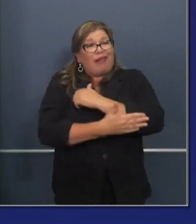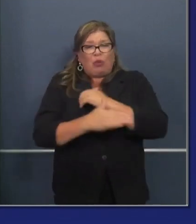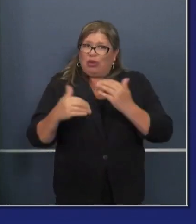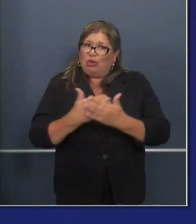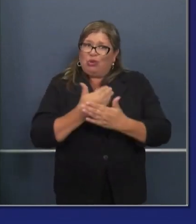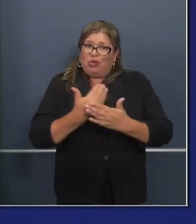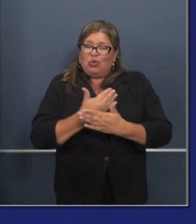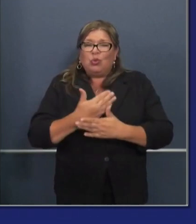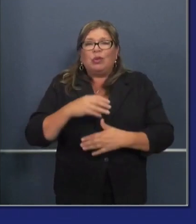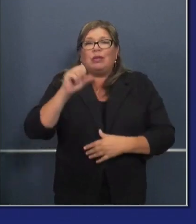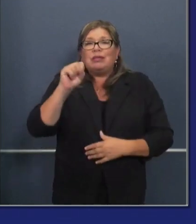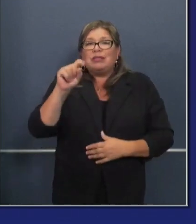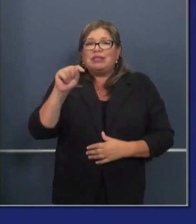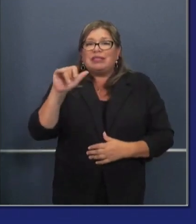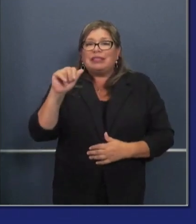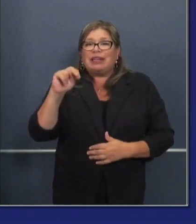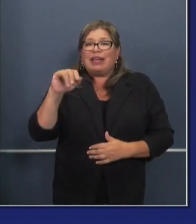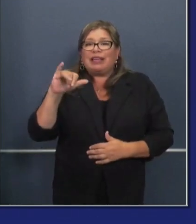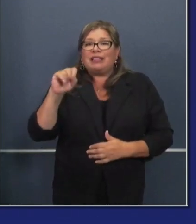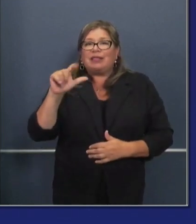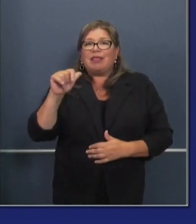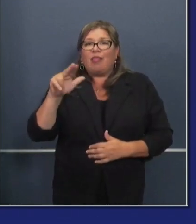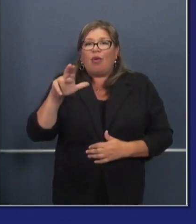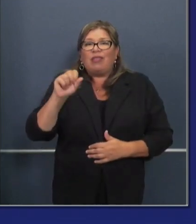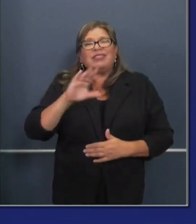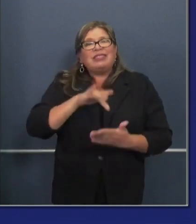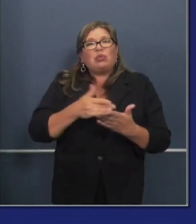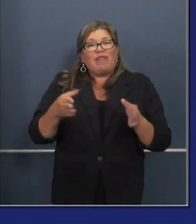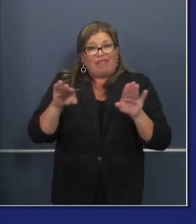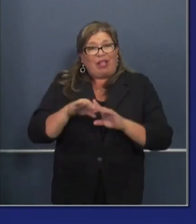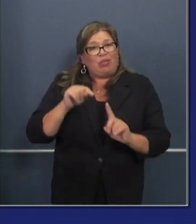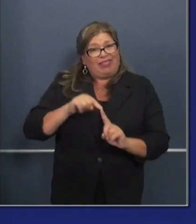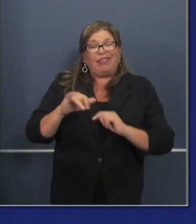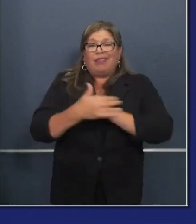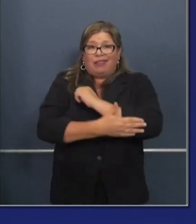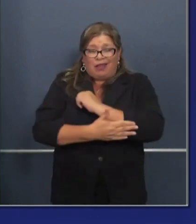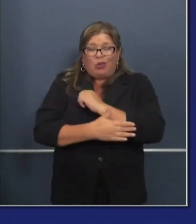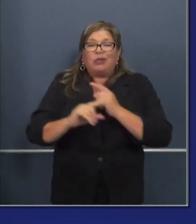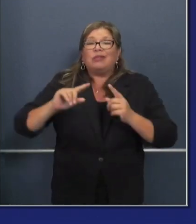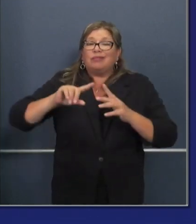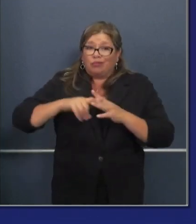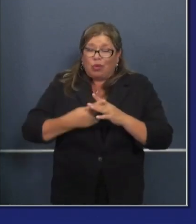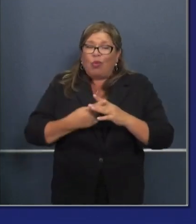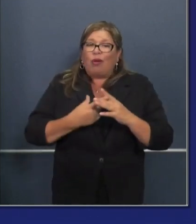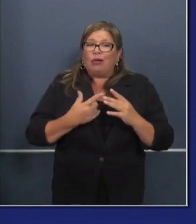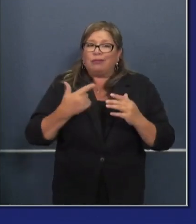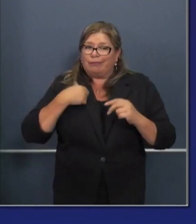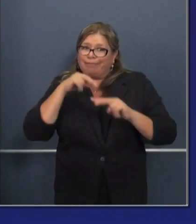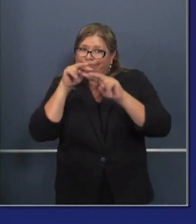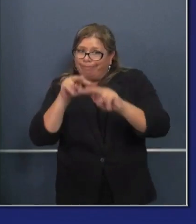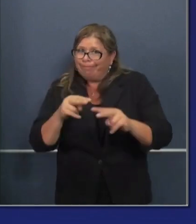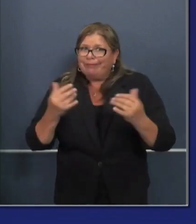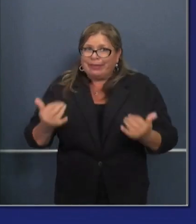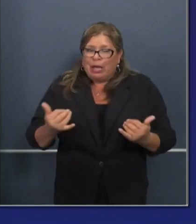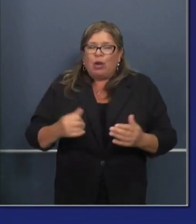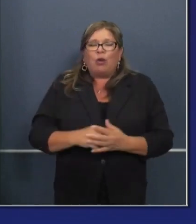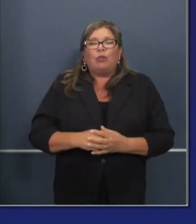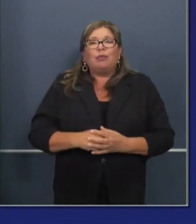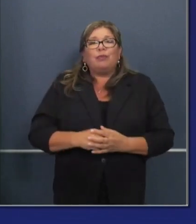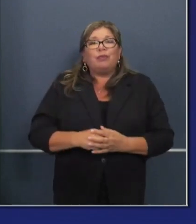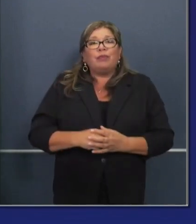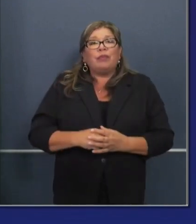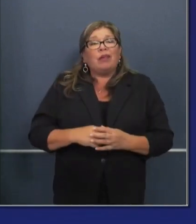and then continue focus on Los Angeles County, where despite a good job